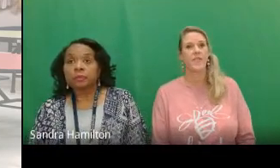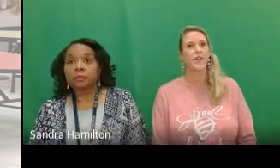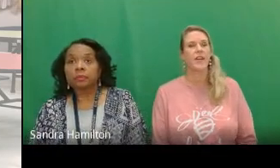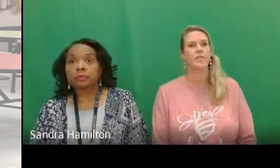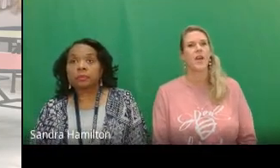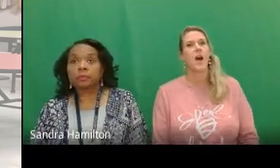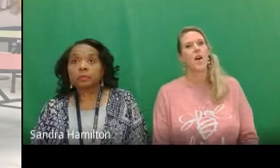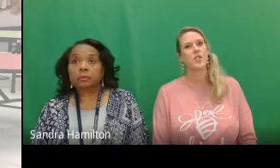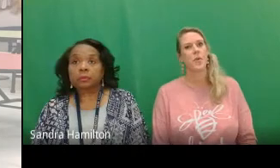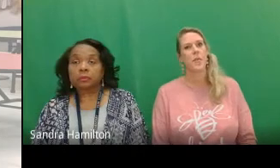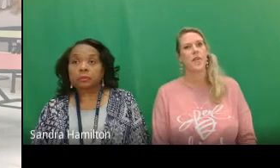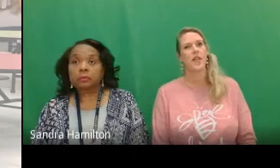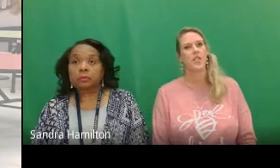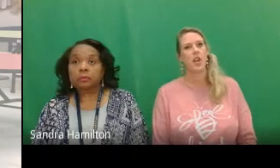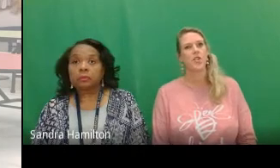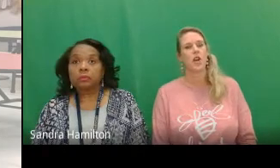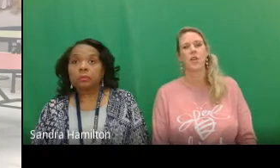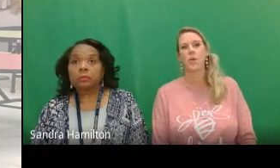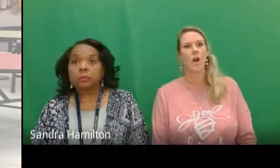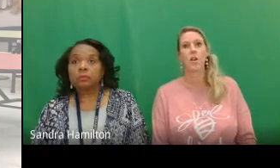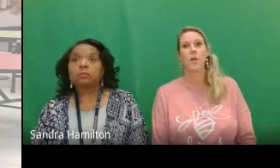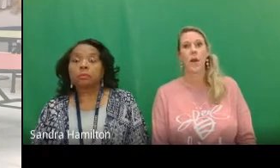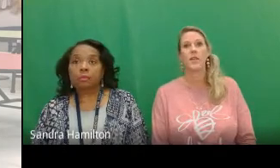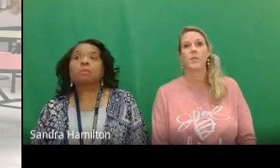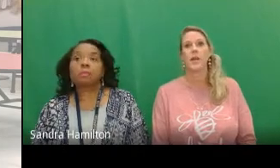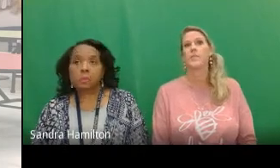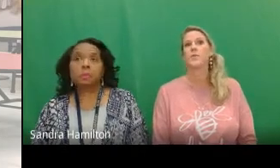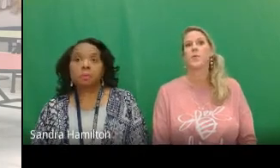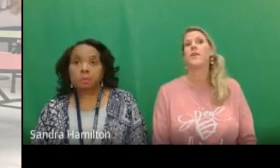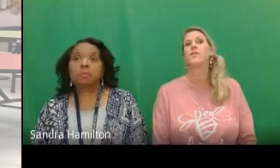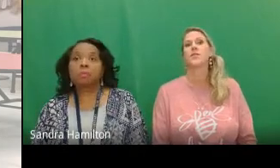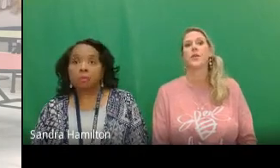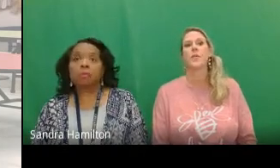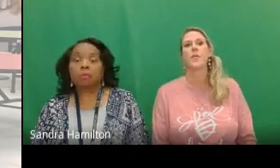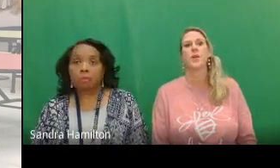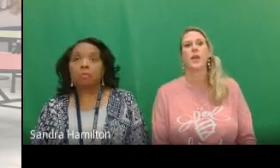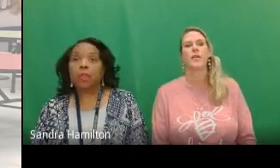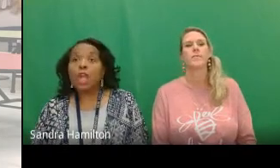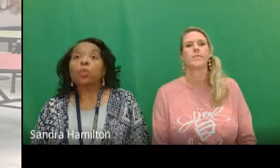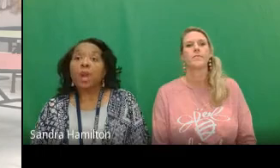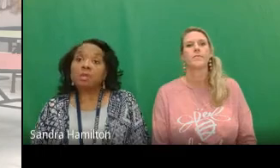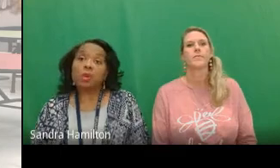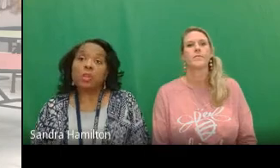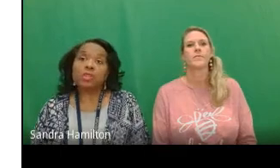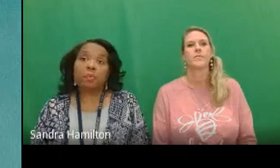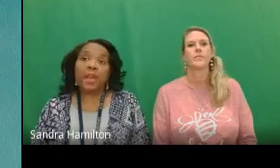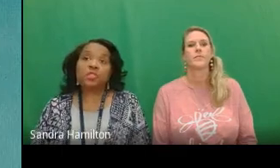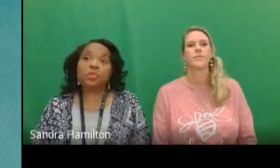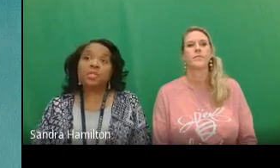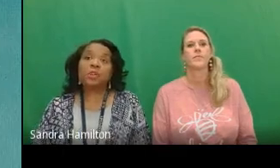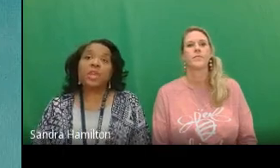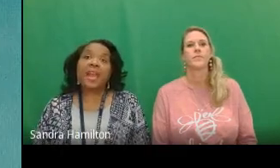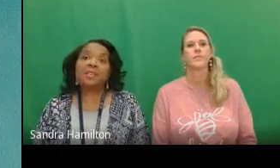the cafeteria. Also remember that lunch cards are no longer required to pick up school meals during remote learning. We also wanted to